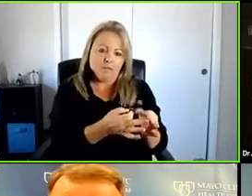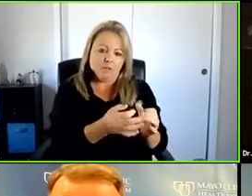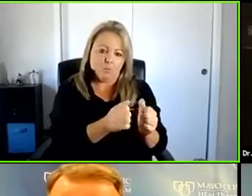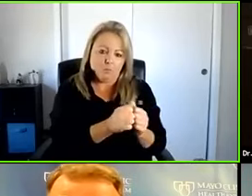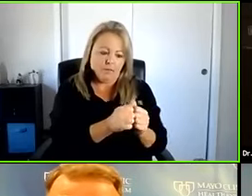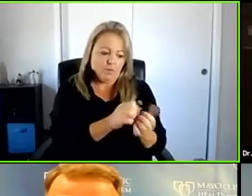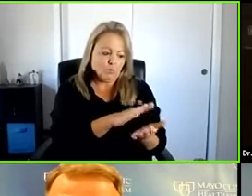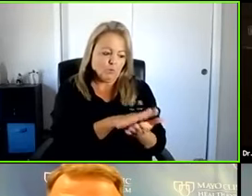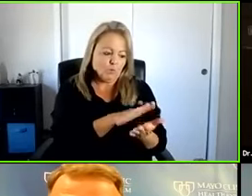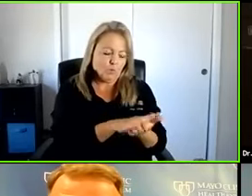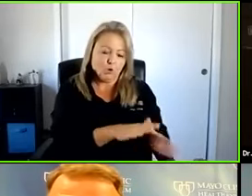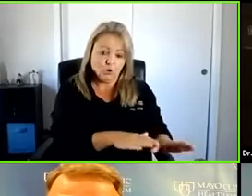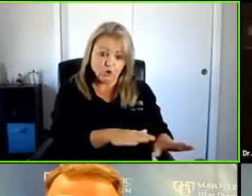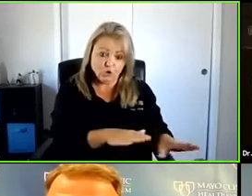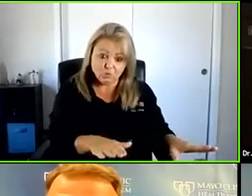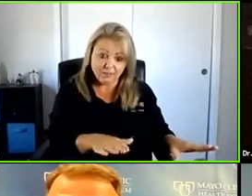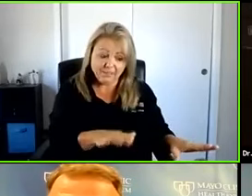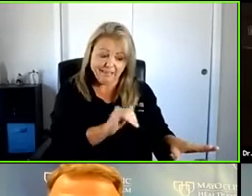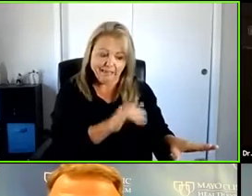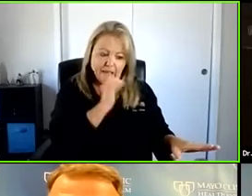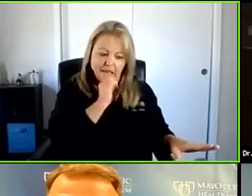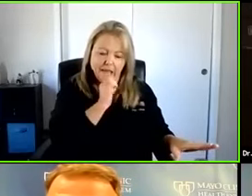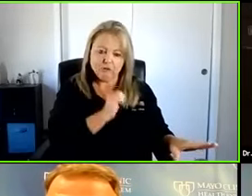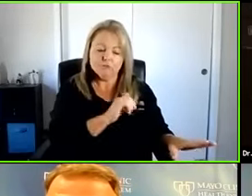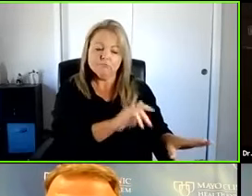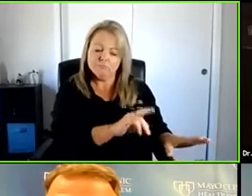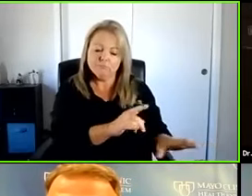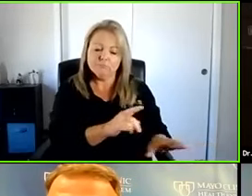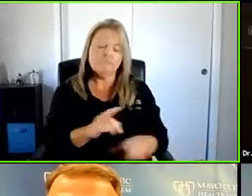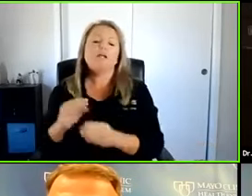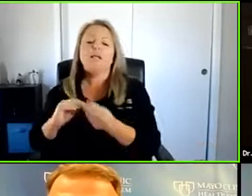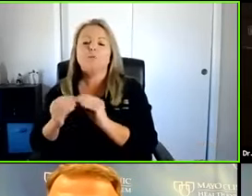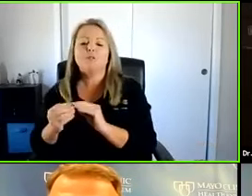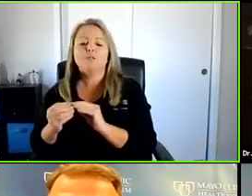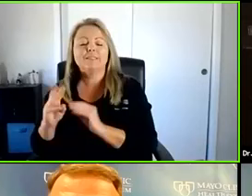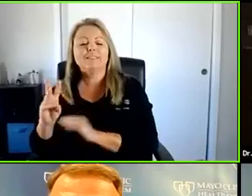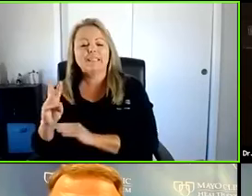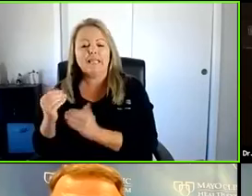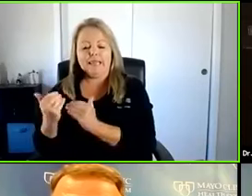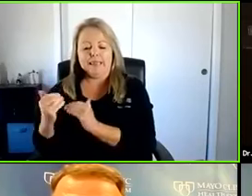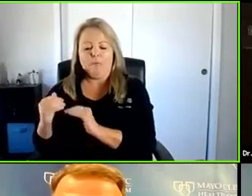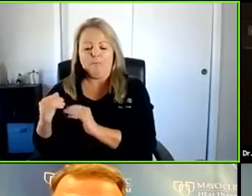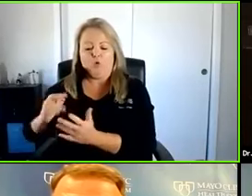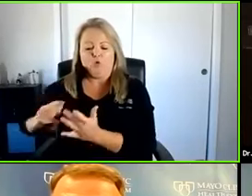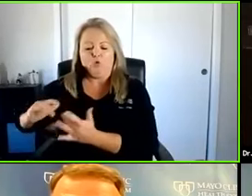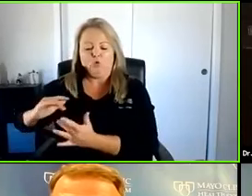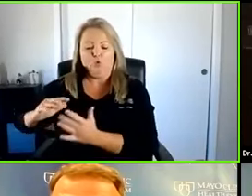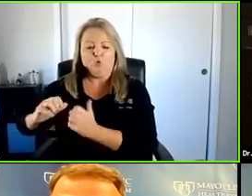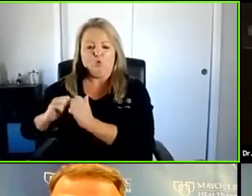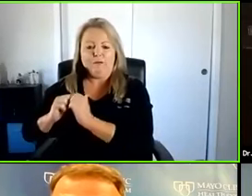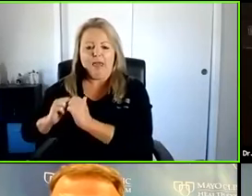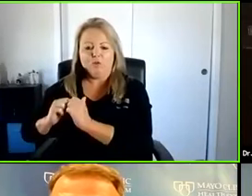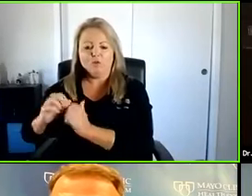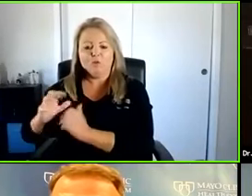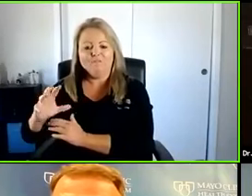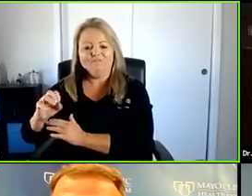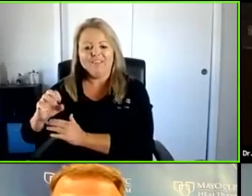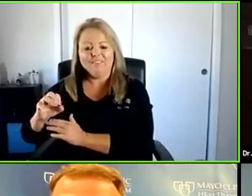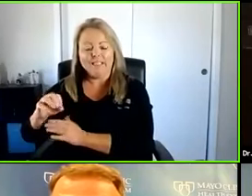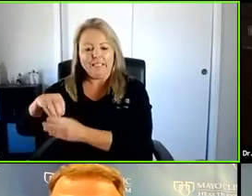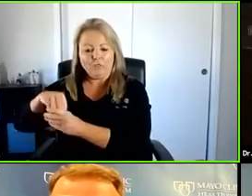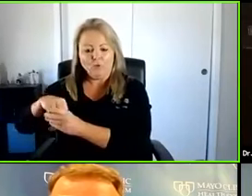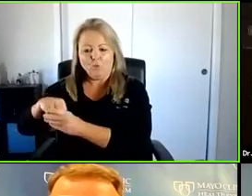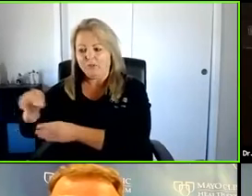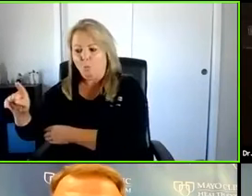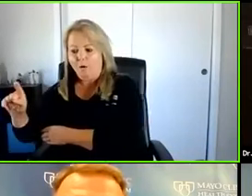children. Number 6, limit personal social gatherings to no more than 50 indoors and up to